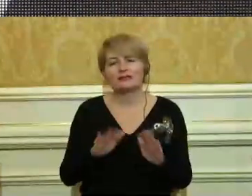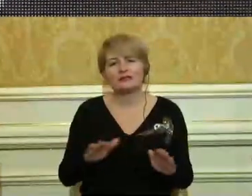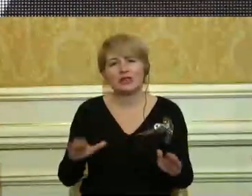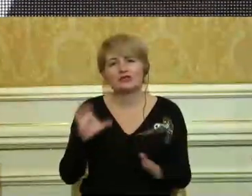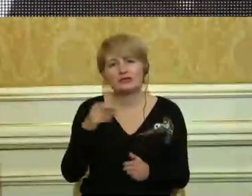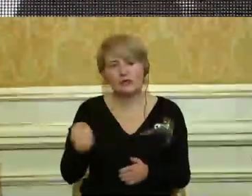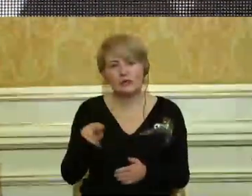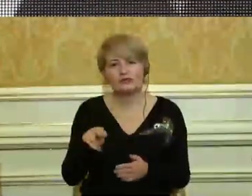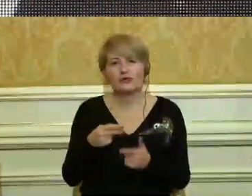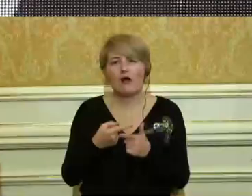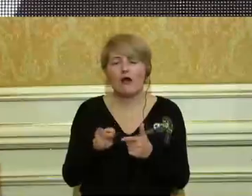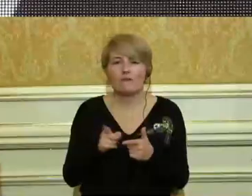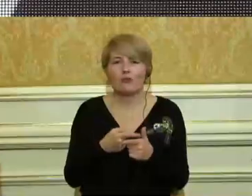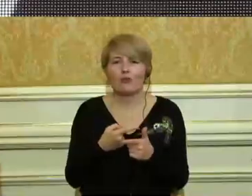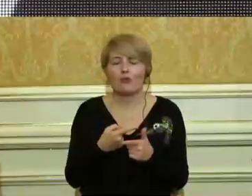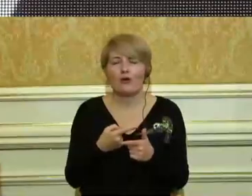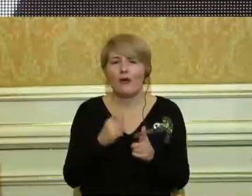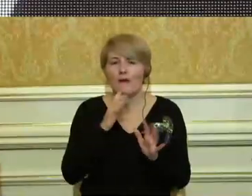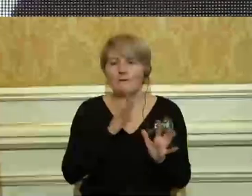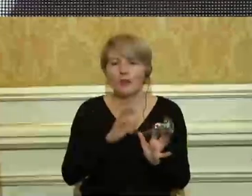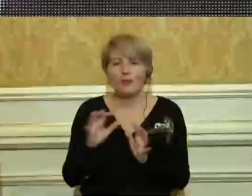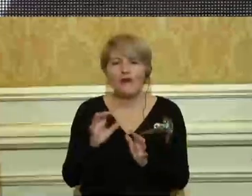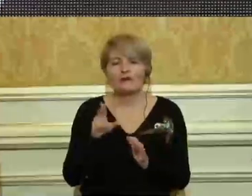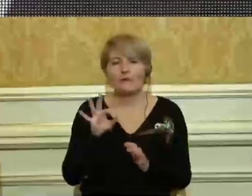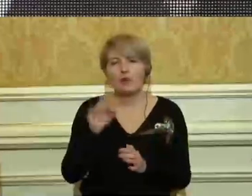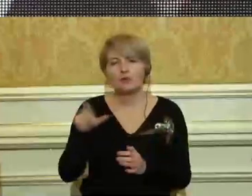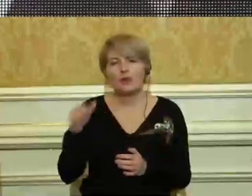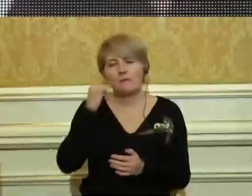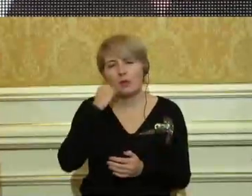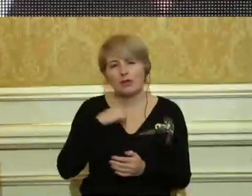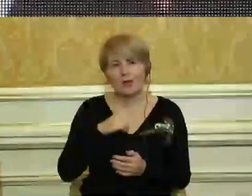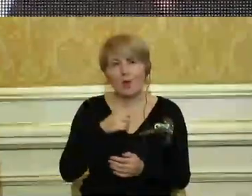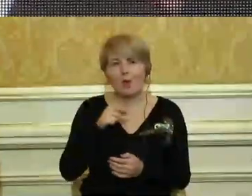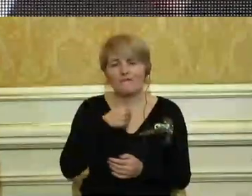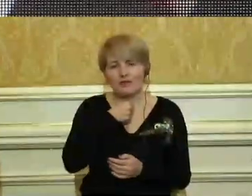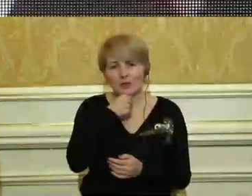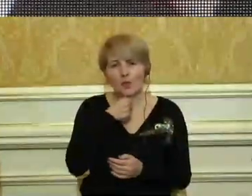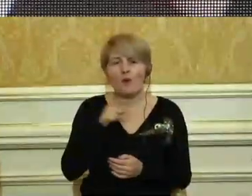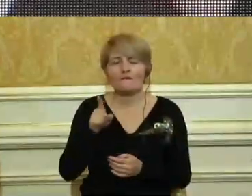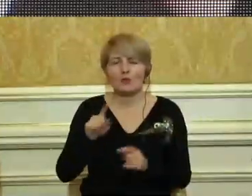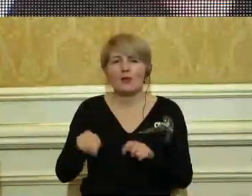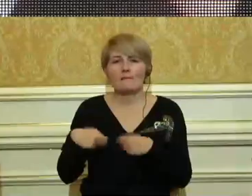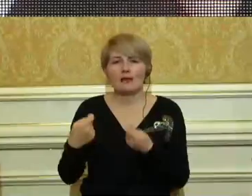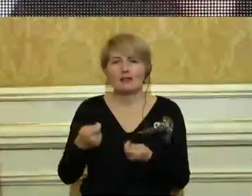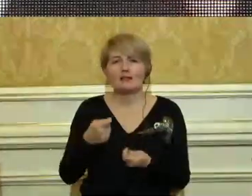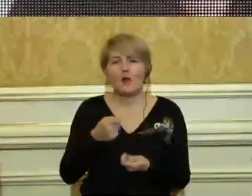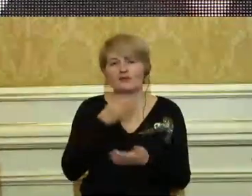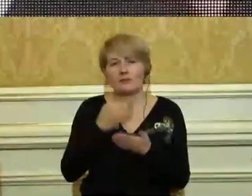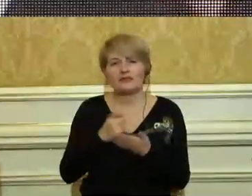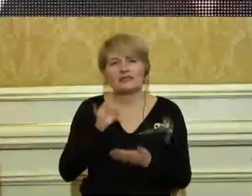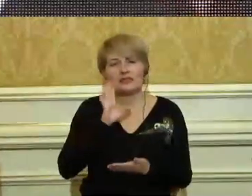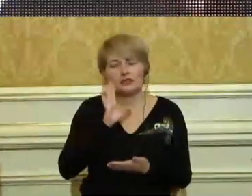for women to take care of the elderly and of the kindergarten. So it's